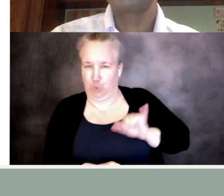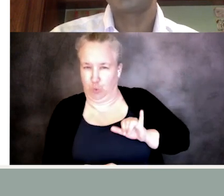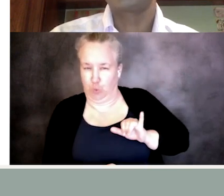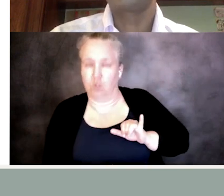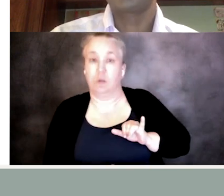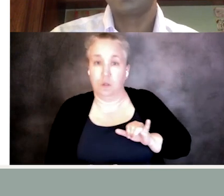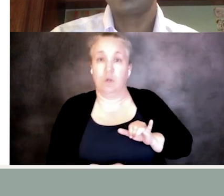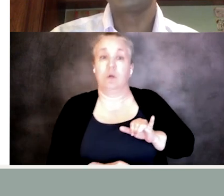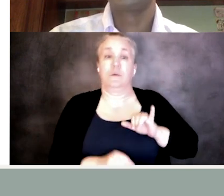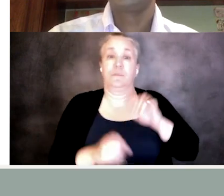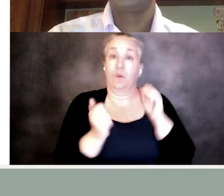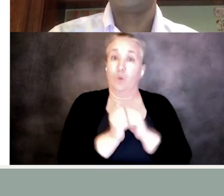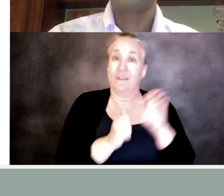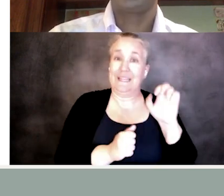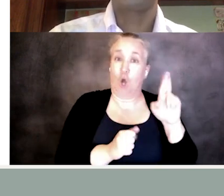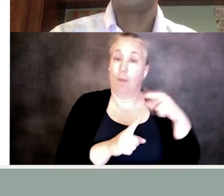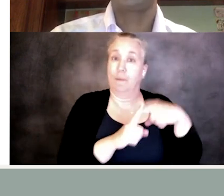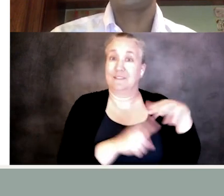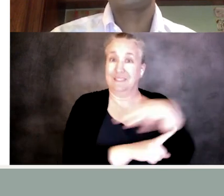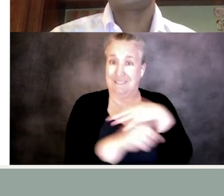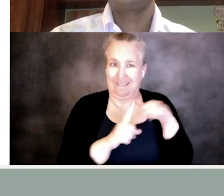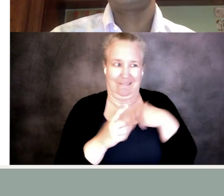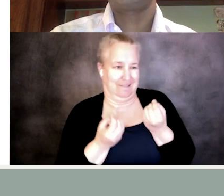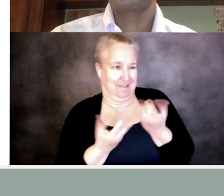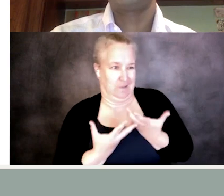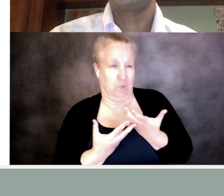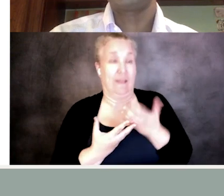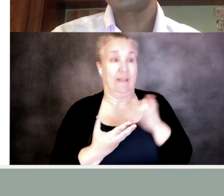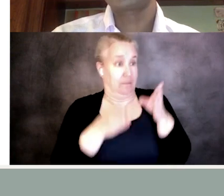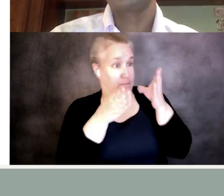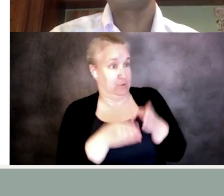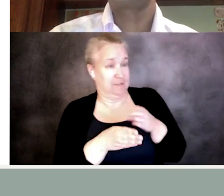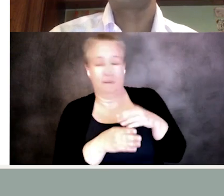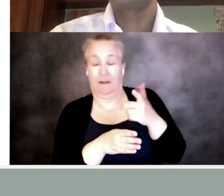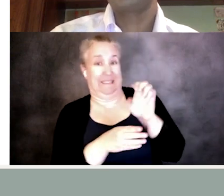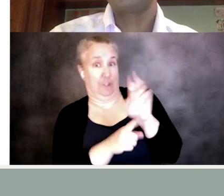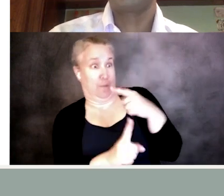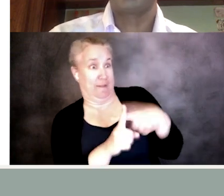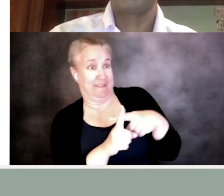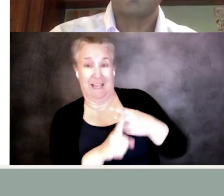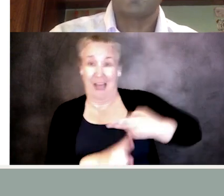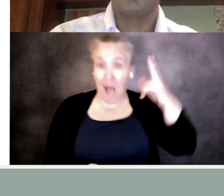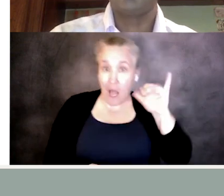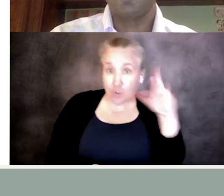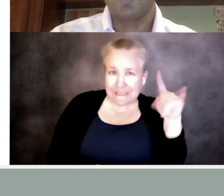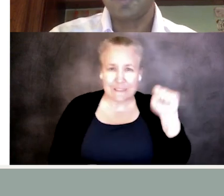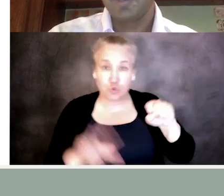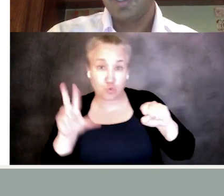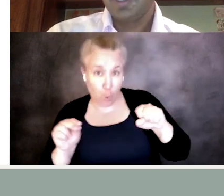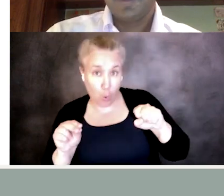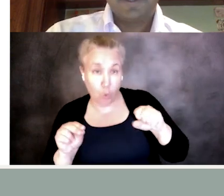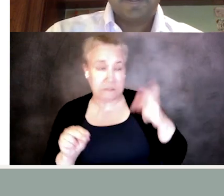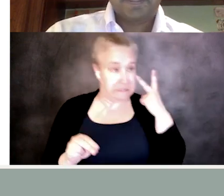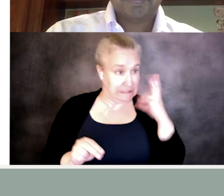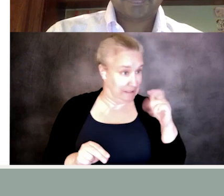the ER positive setting of how high risk that ER positive disease is and whether chemotherapy would be of benefit or not.